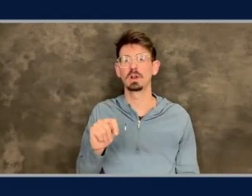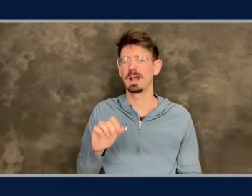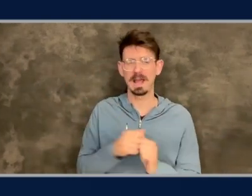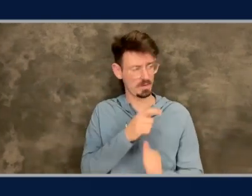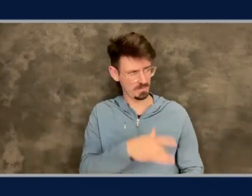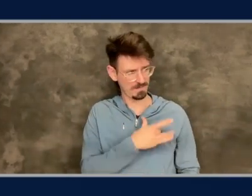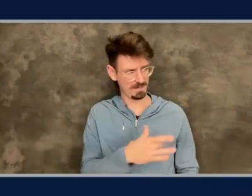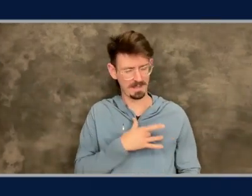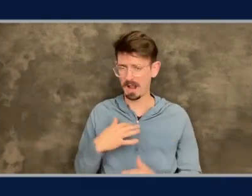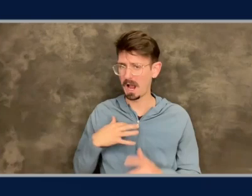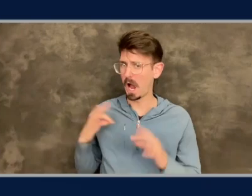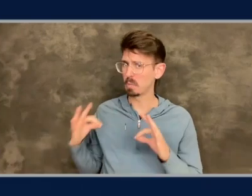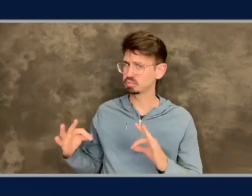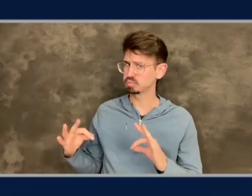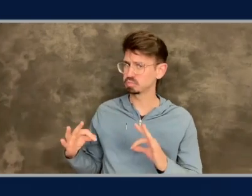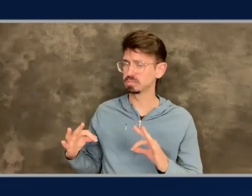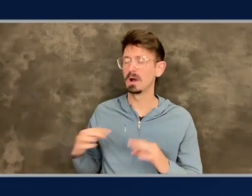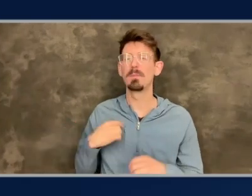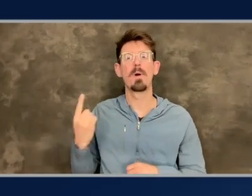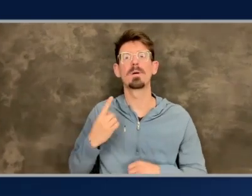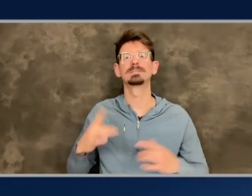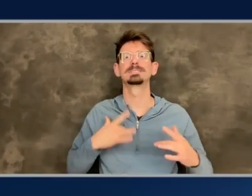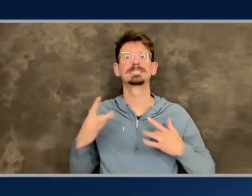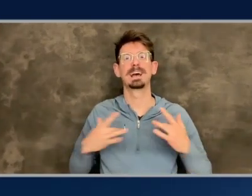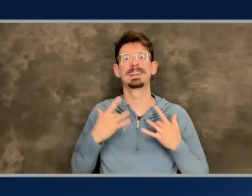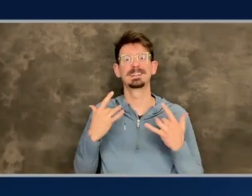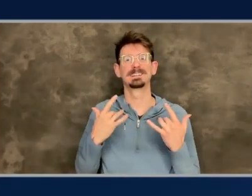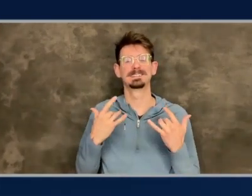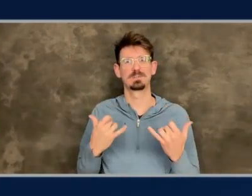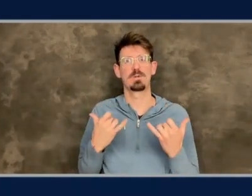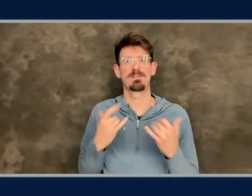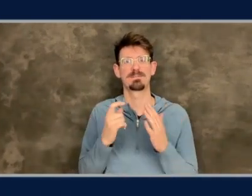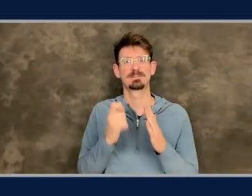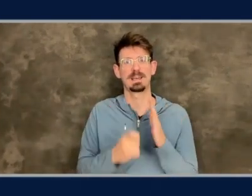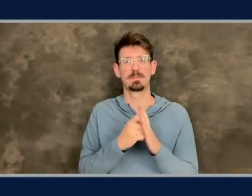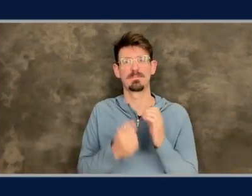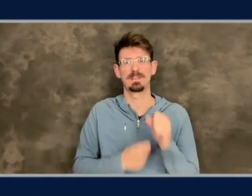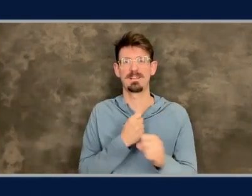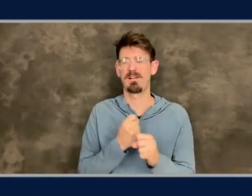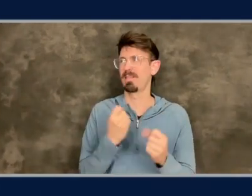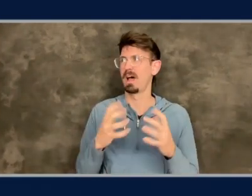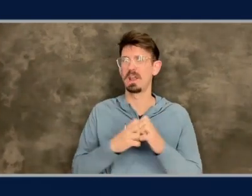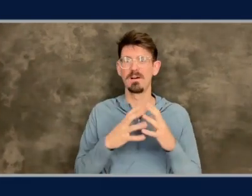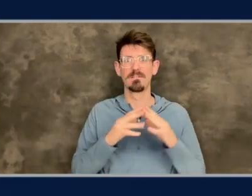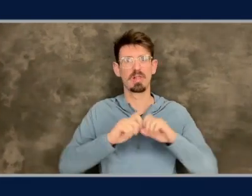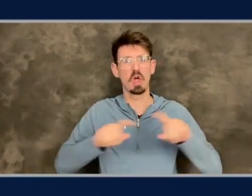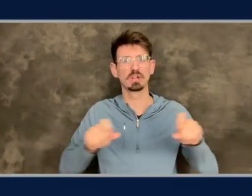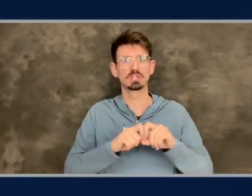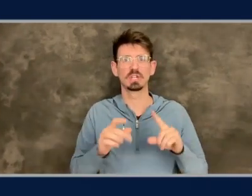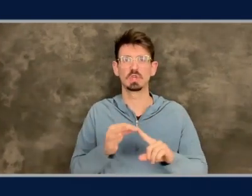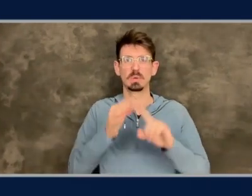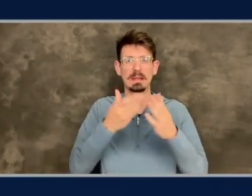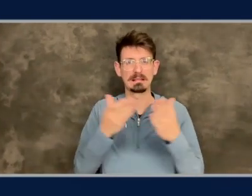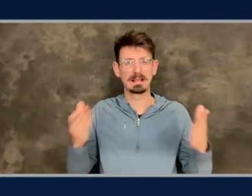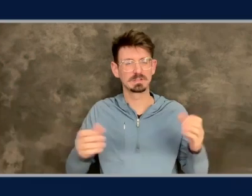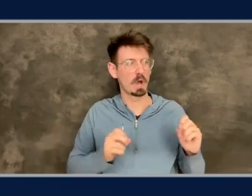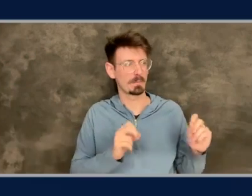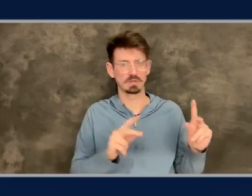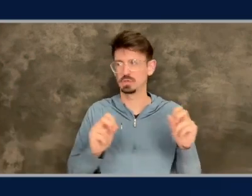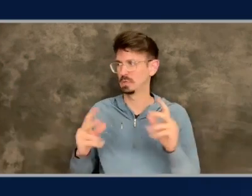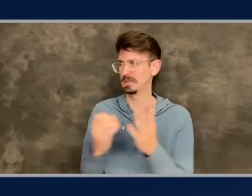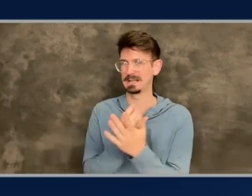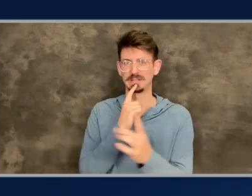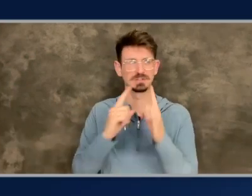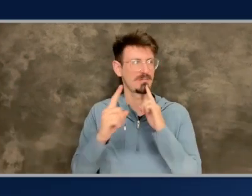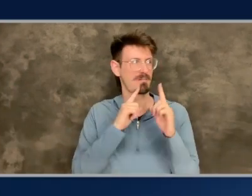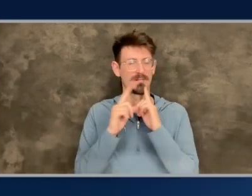doing good. I'm always excited this time of year, Fiona. Yeah? Why's that? Lots of launches, unique things, opportunities to talk to really, really smart people like Very these